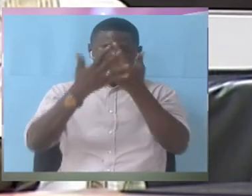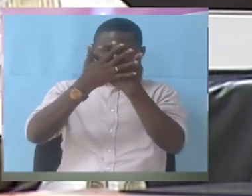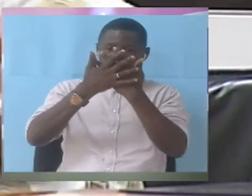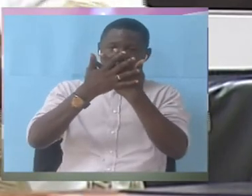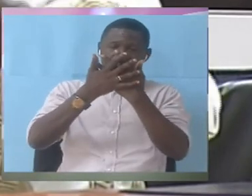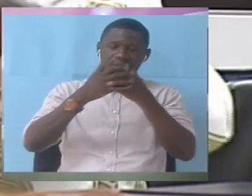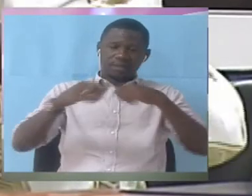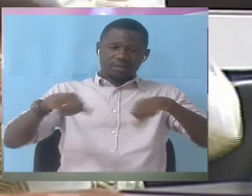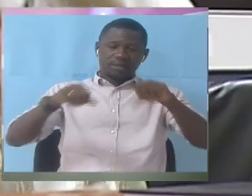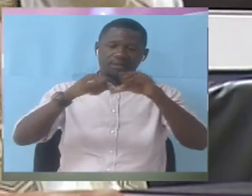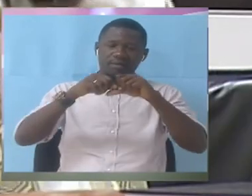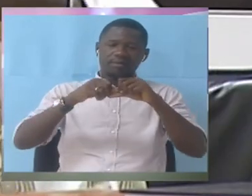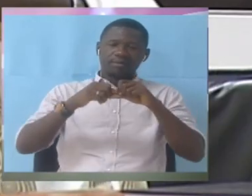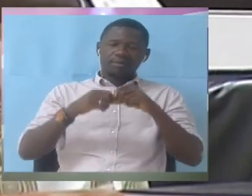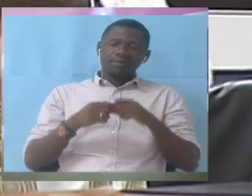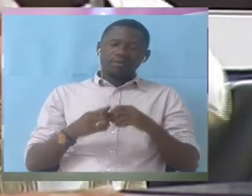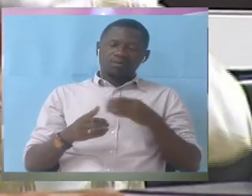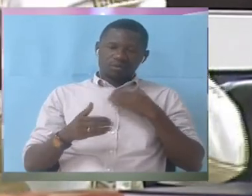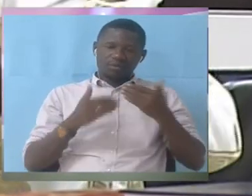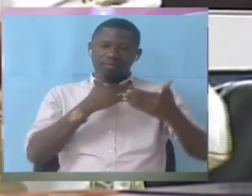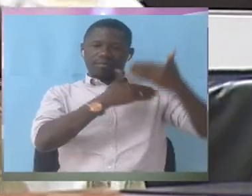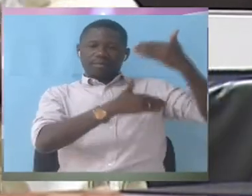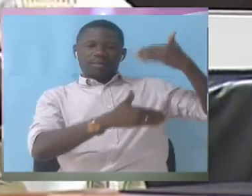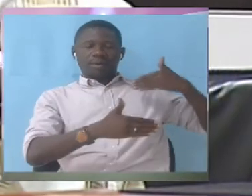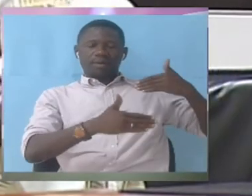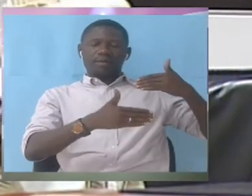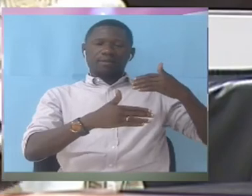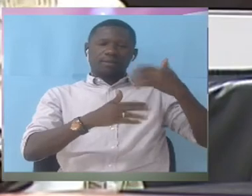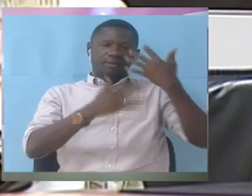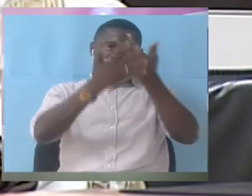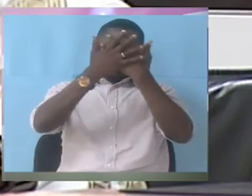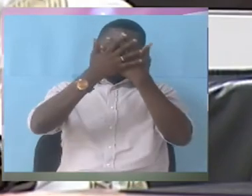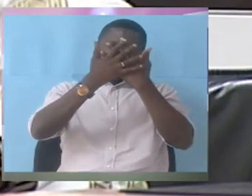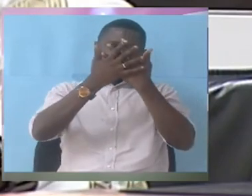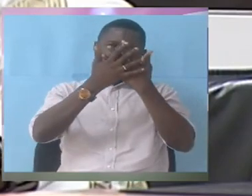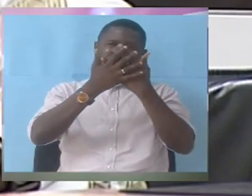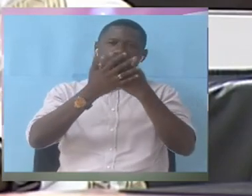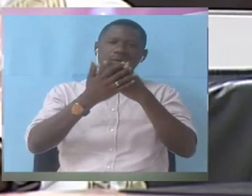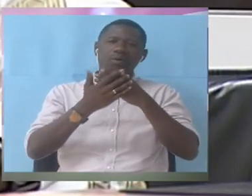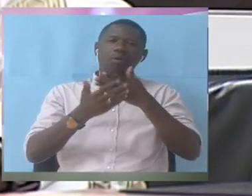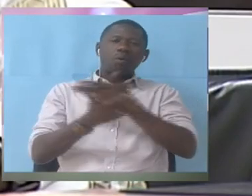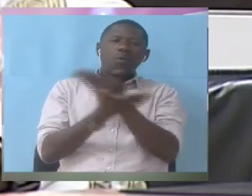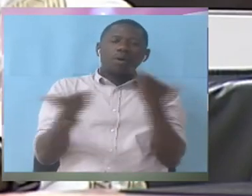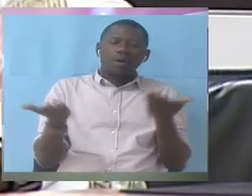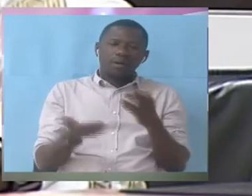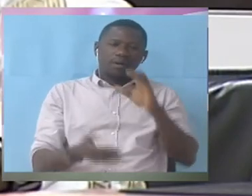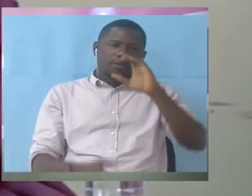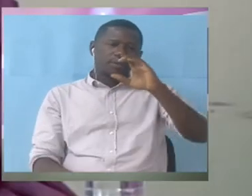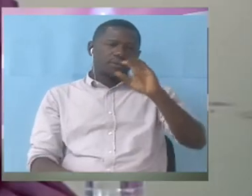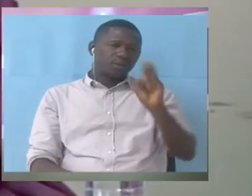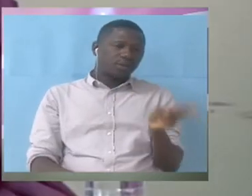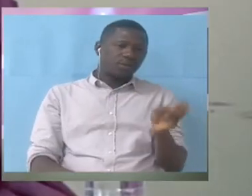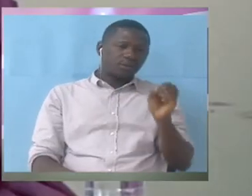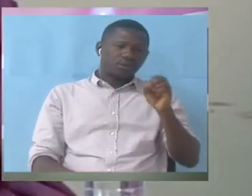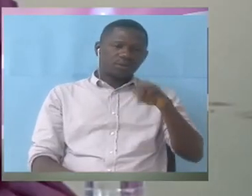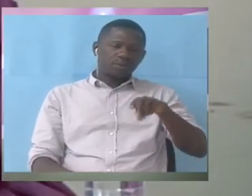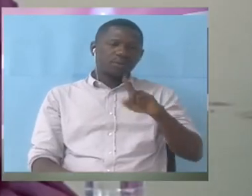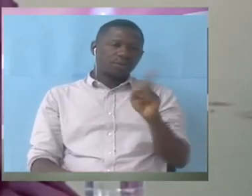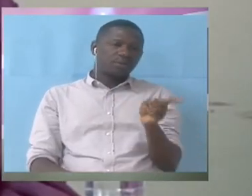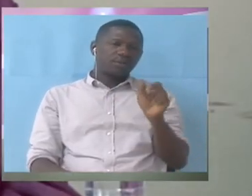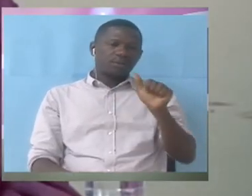cell. It was actually behind the cell that was occupied by Chongan. So